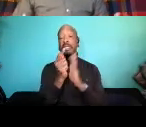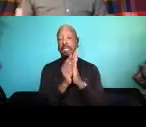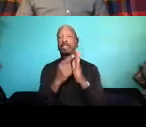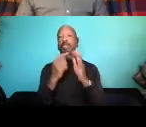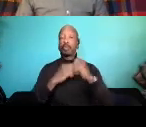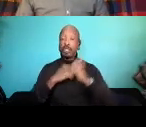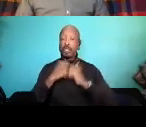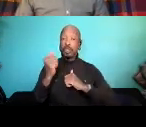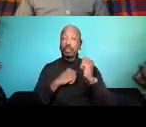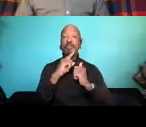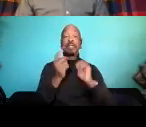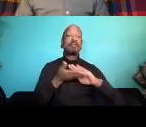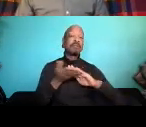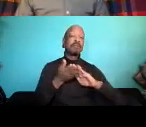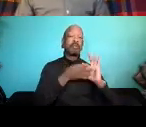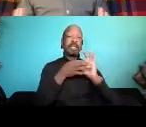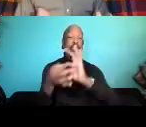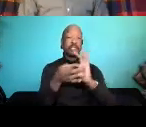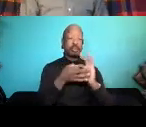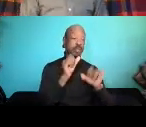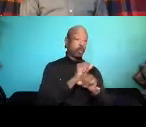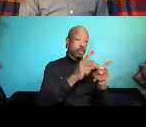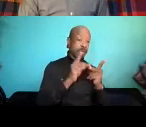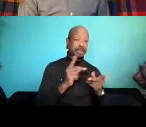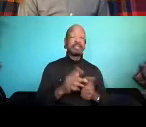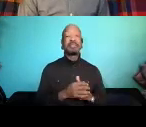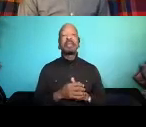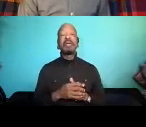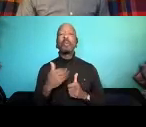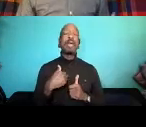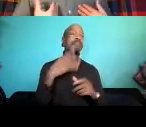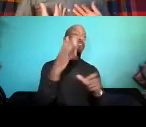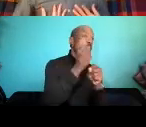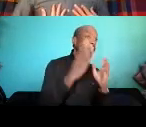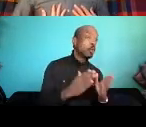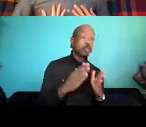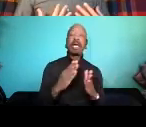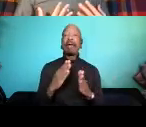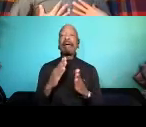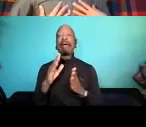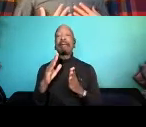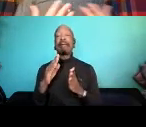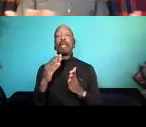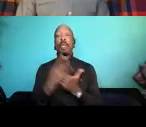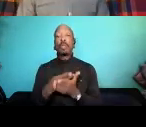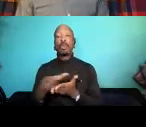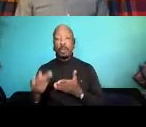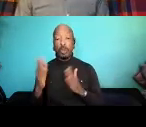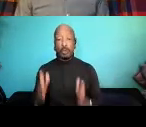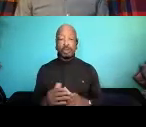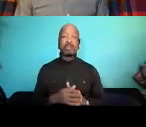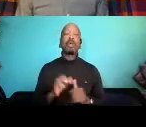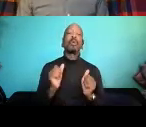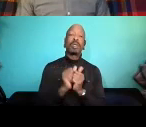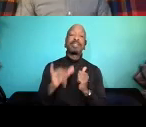facilitate relationships at our workplaces, has chosen winners and losers. And part of our work, both at the Law Center and with our